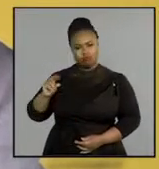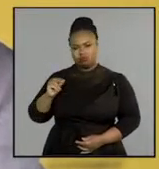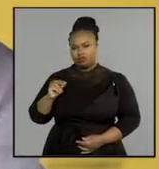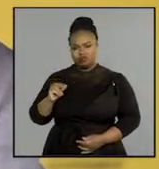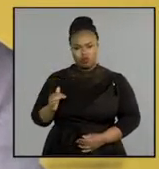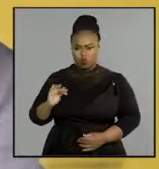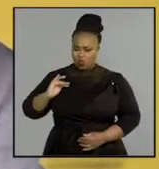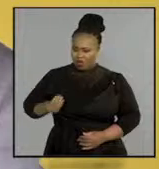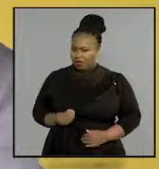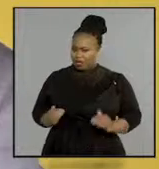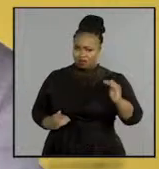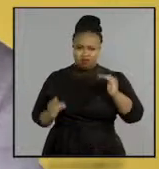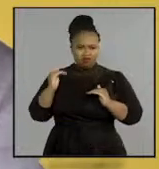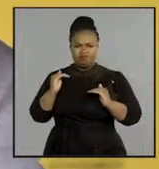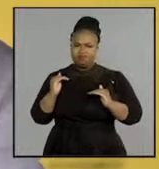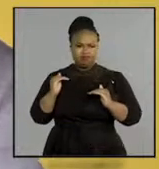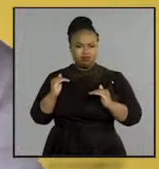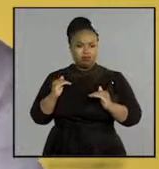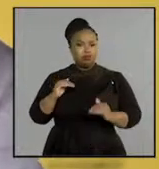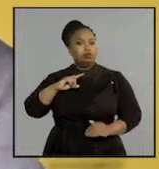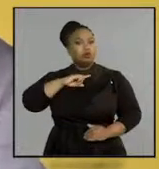for women equality.